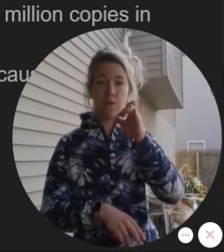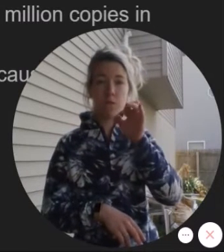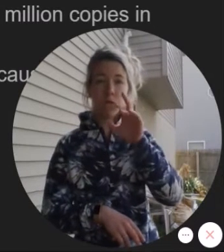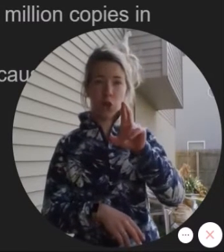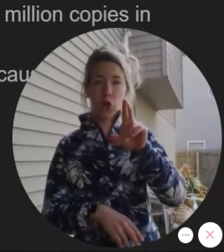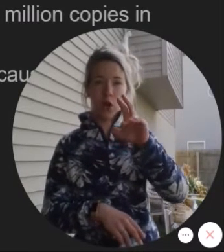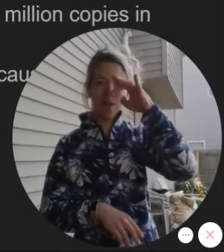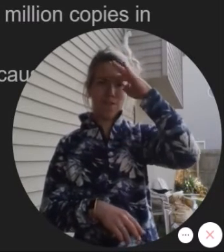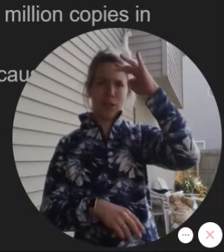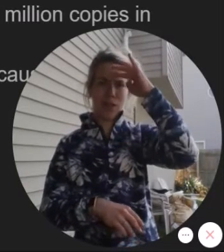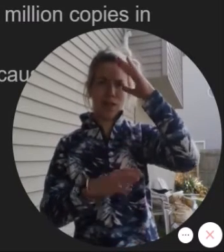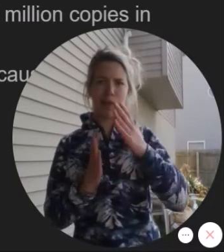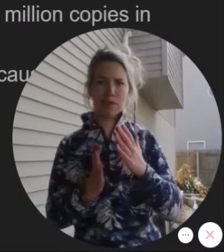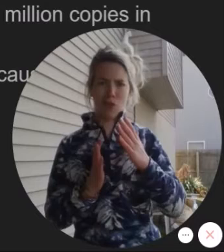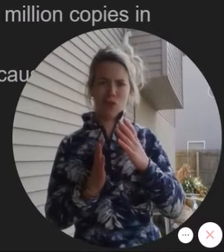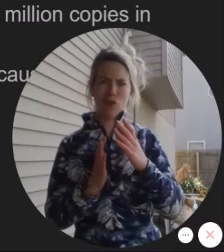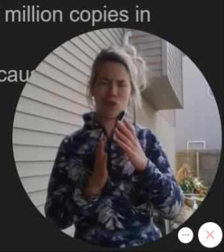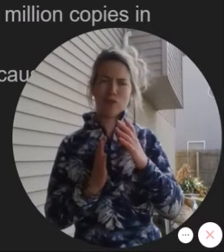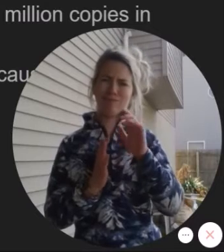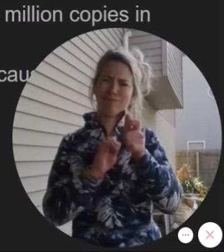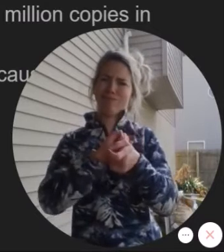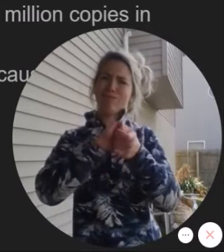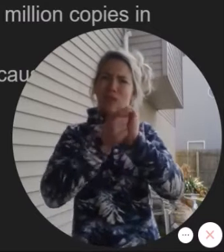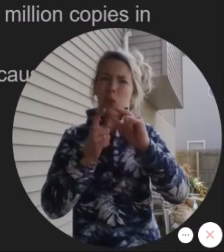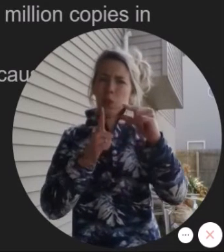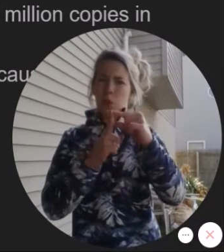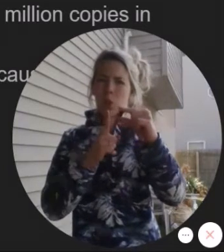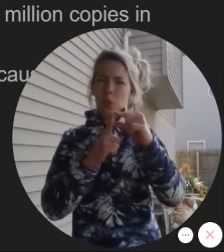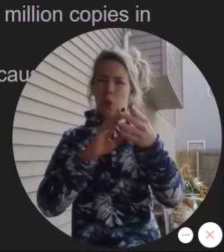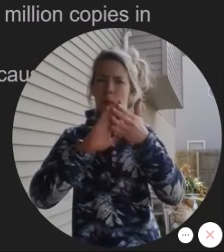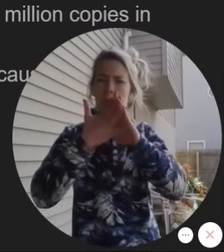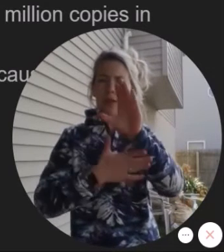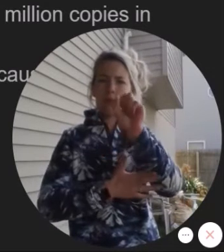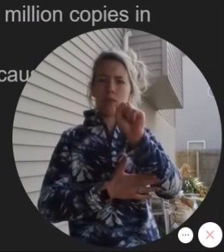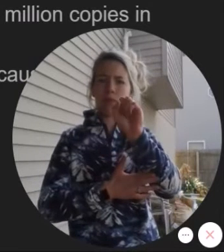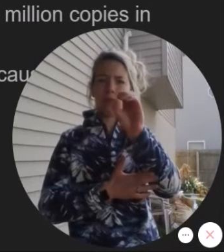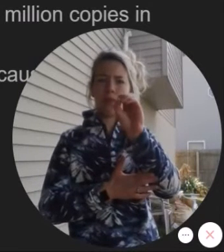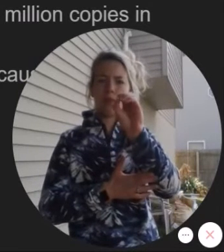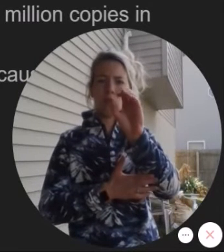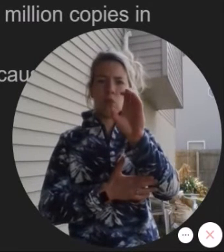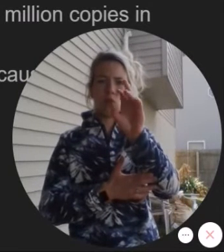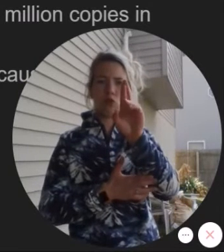had to change it from philosopher to sorcerer,